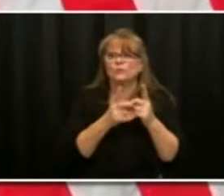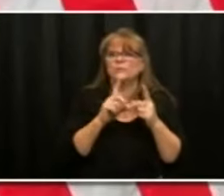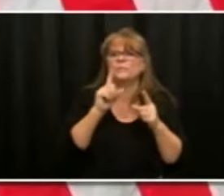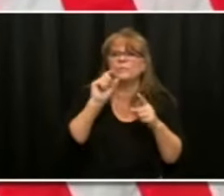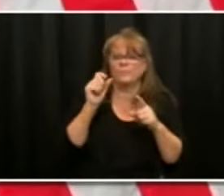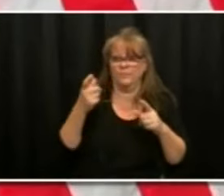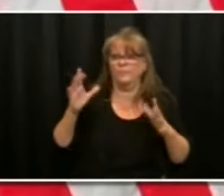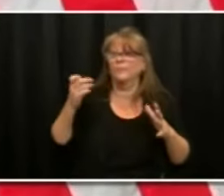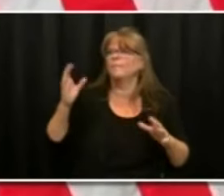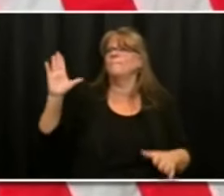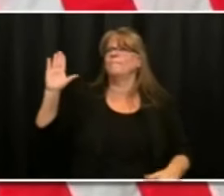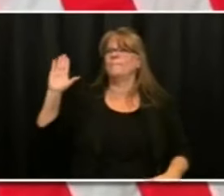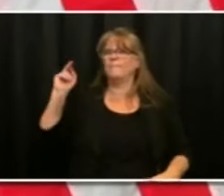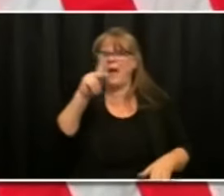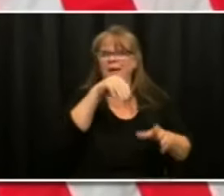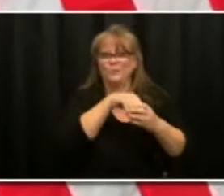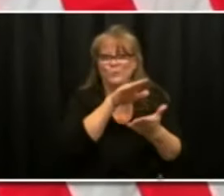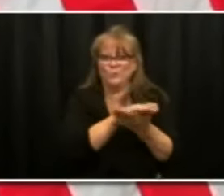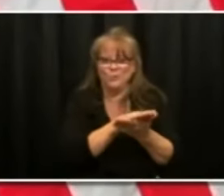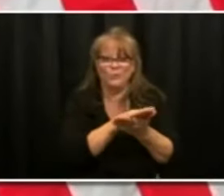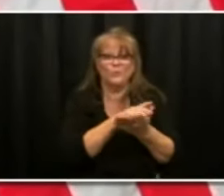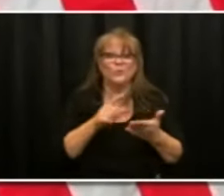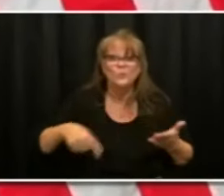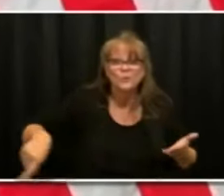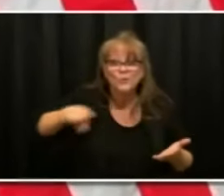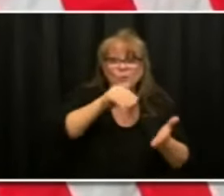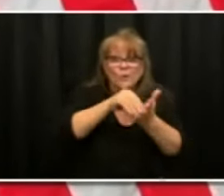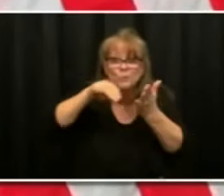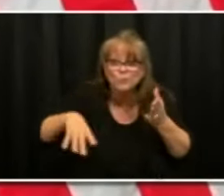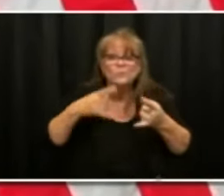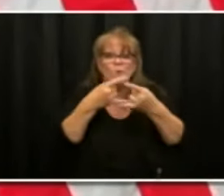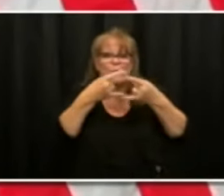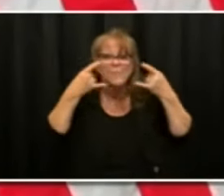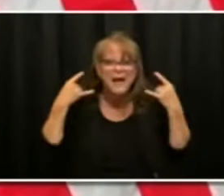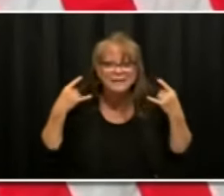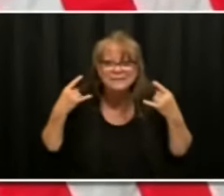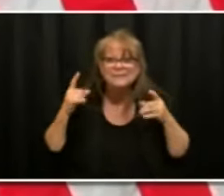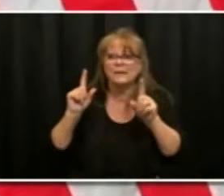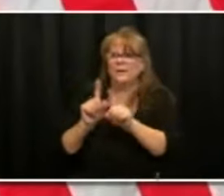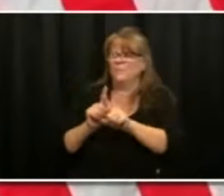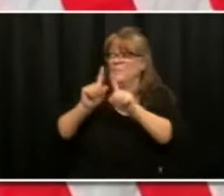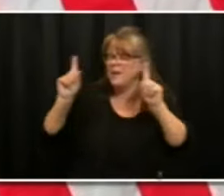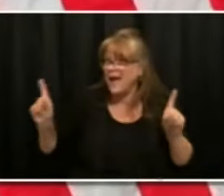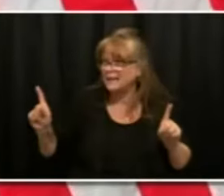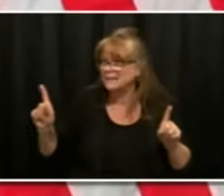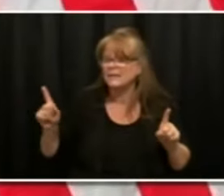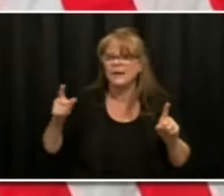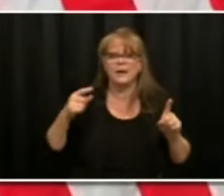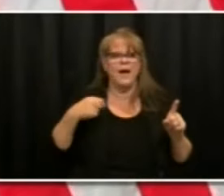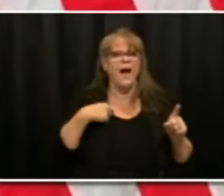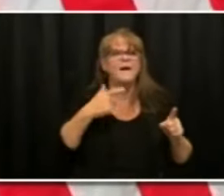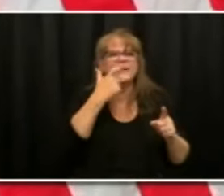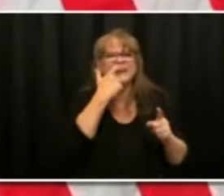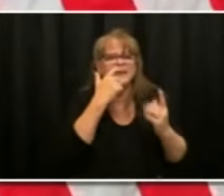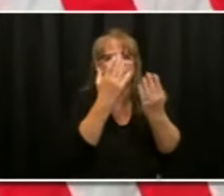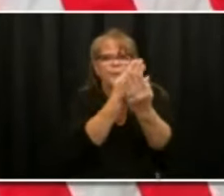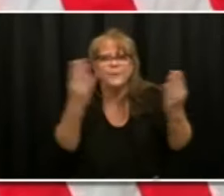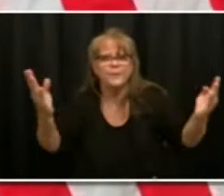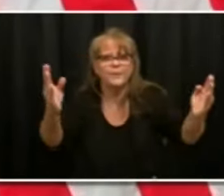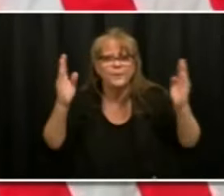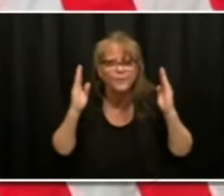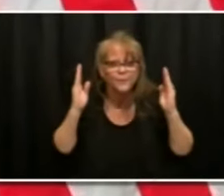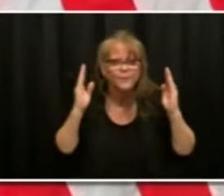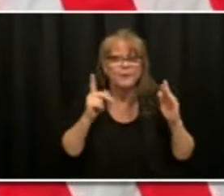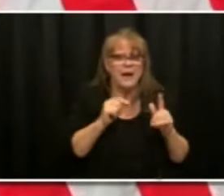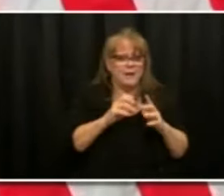wearing masks. It means maximizing social distancing, and it means locking down a cohort when there are cases of coronavirus and limiting